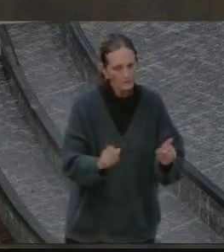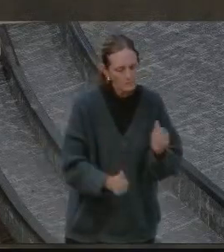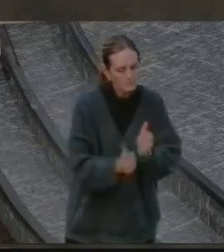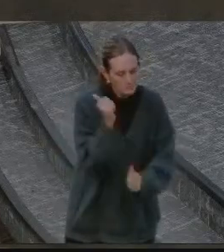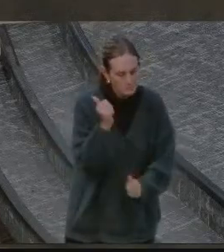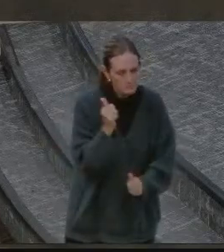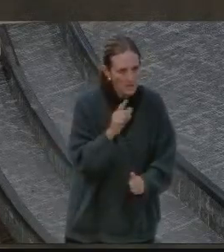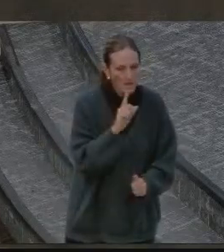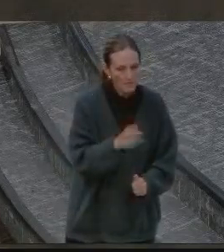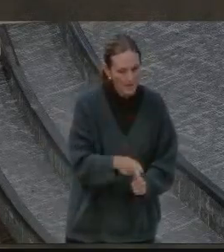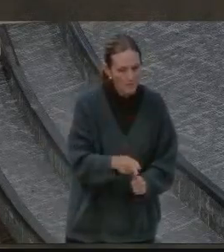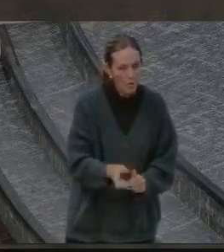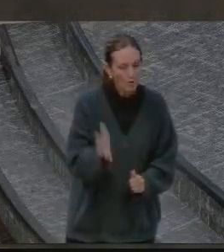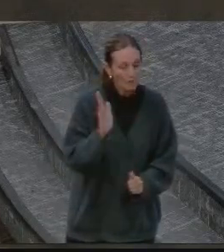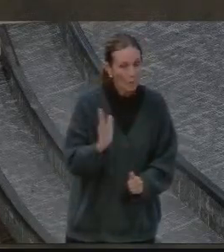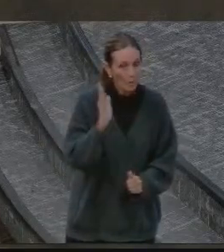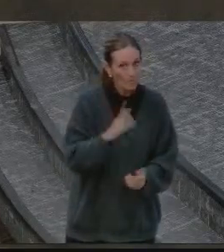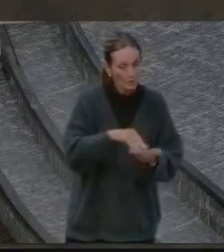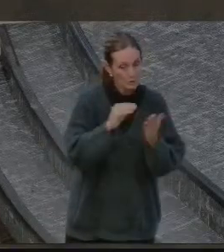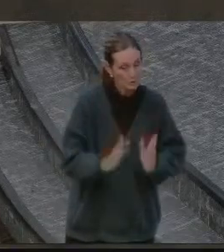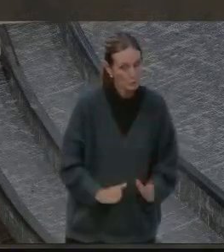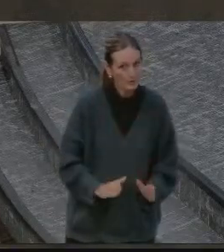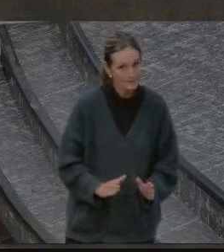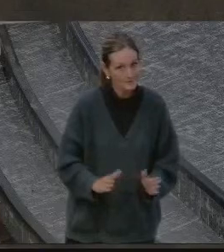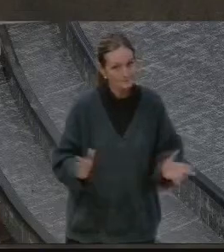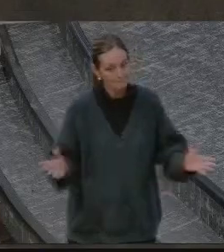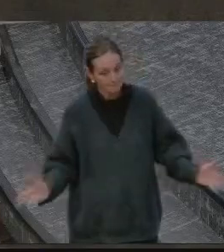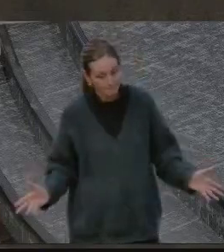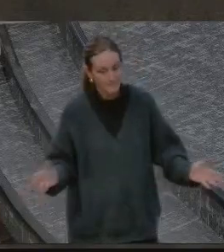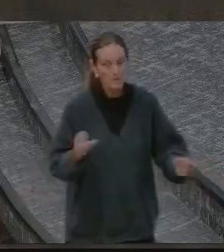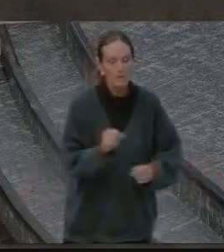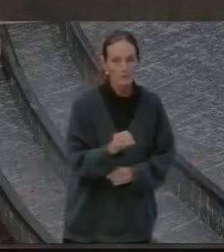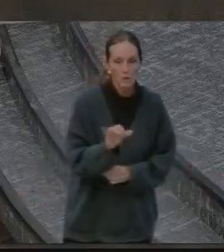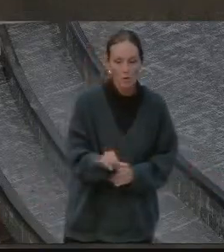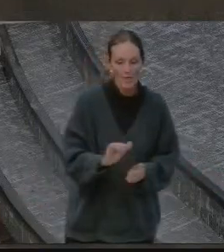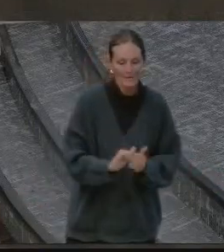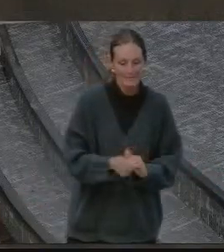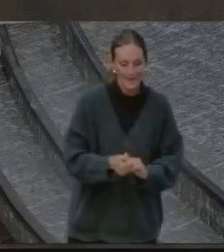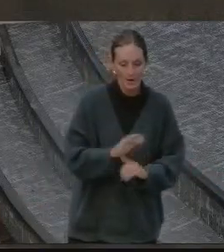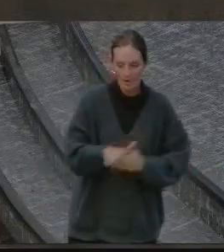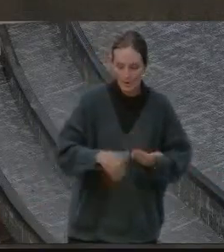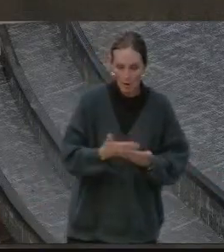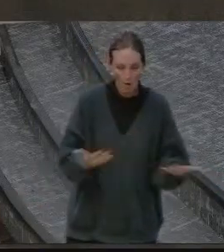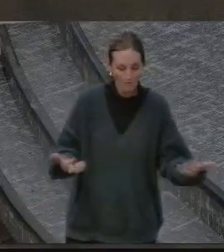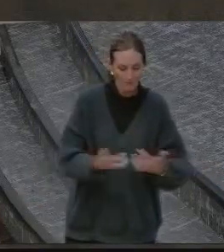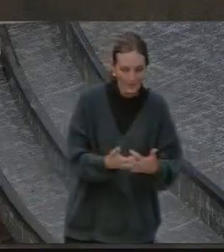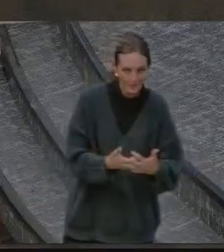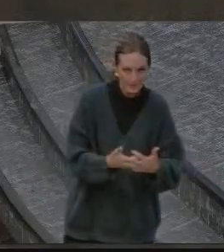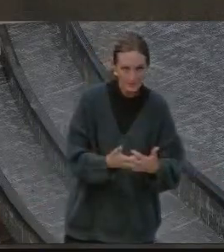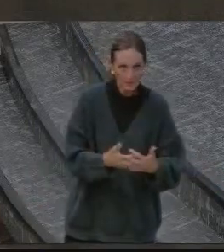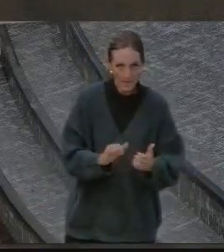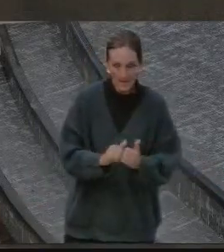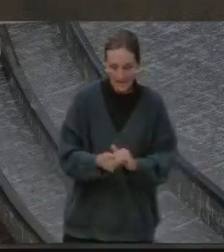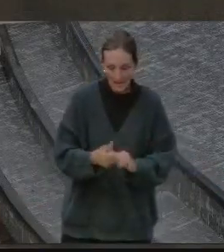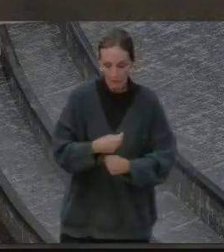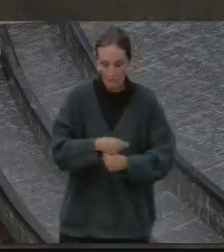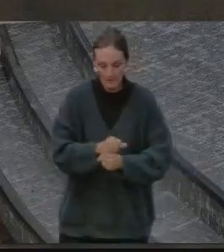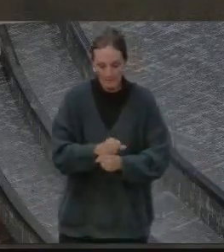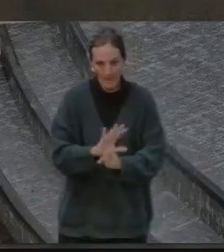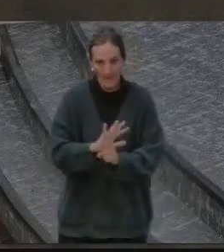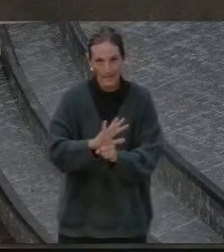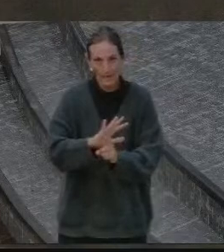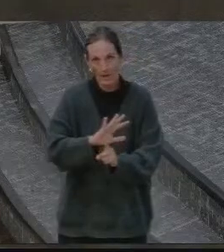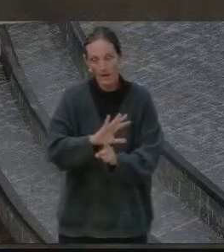former students and things like that. And so I think that's how all of this fits, right, is, you know, how do we create a culture and climate